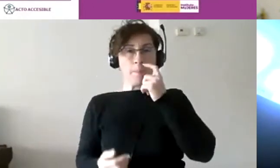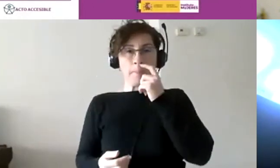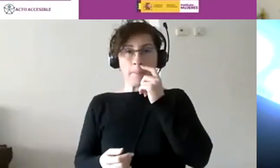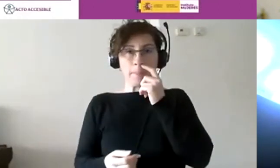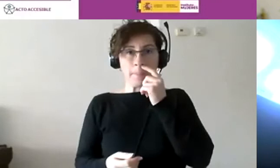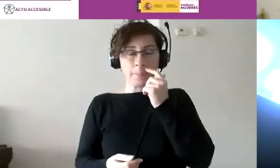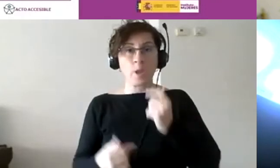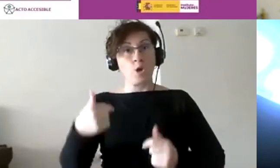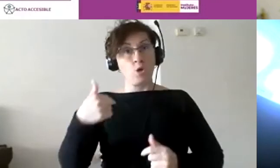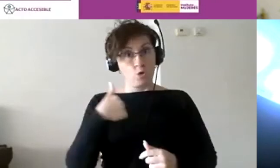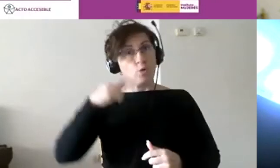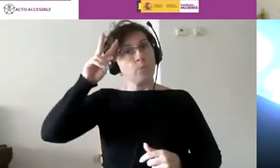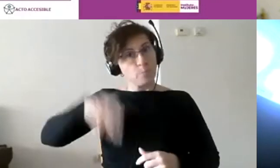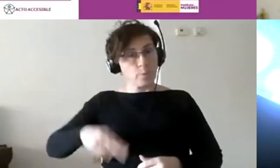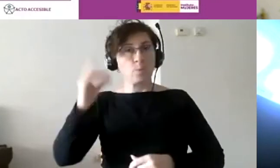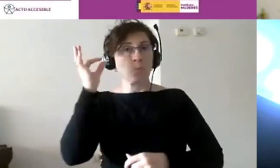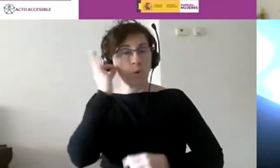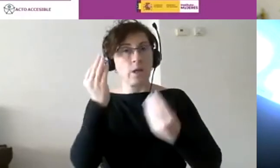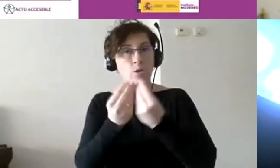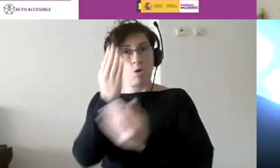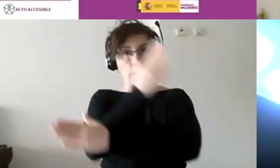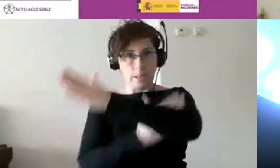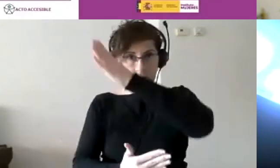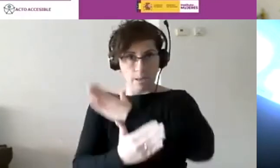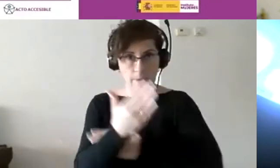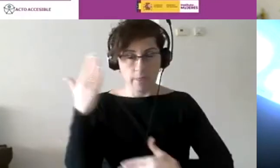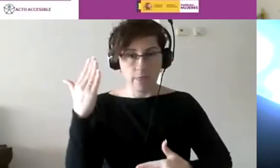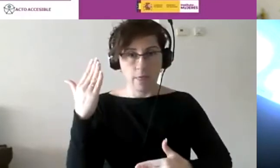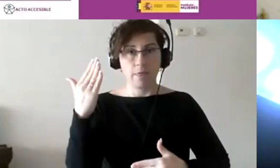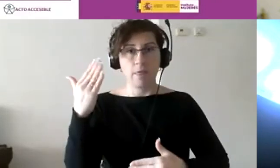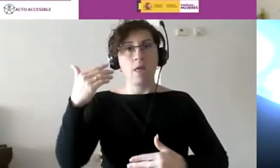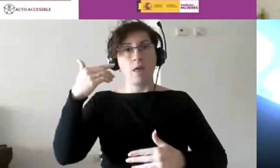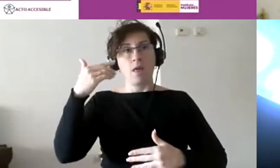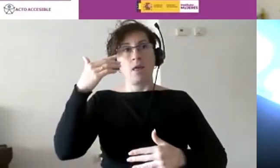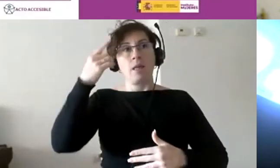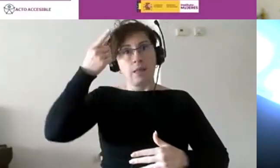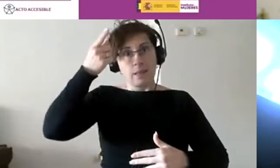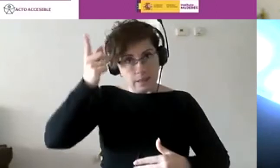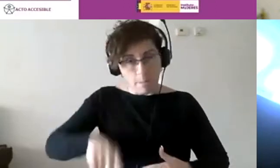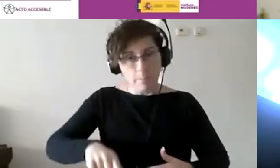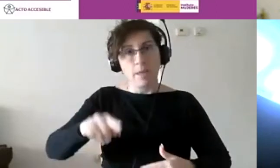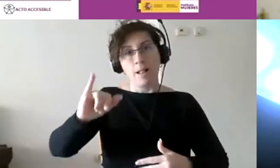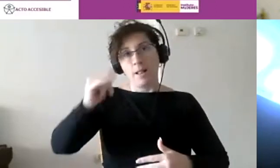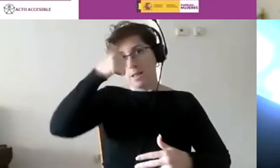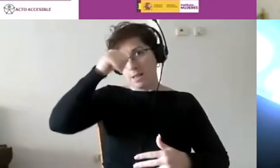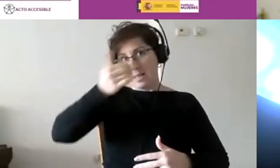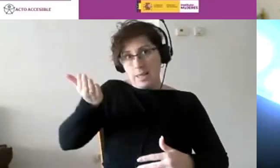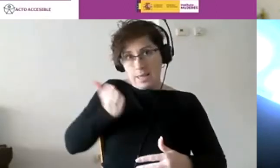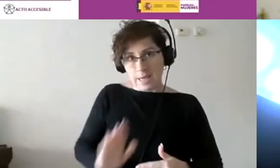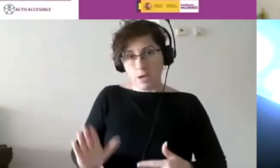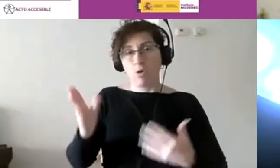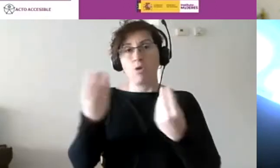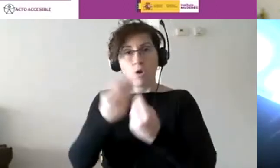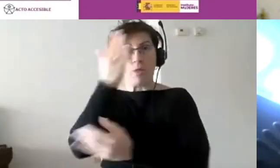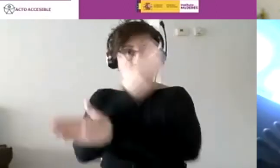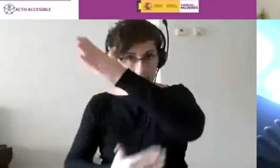with disability. And I would like to sorry in advance, because it's my first time as an ambassador from Ukraine